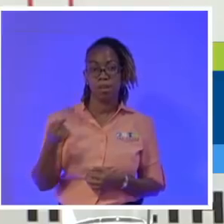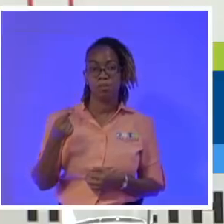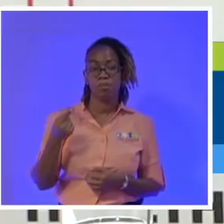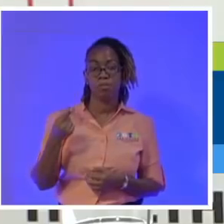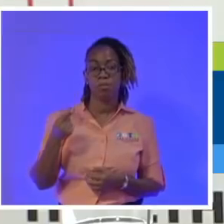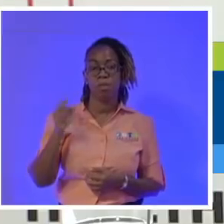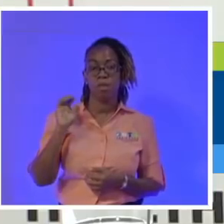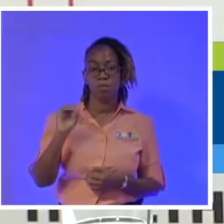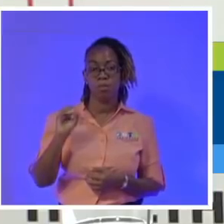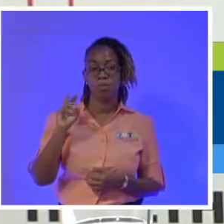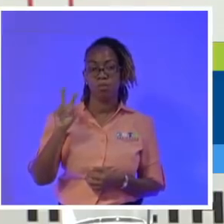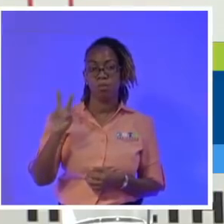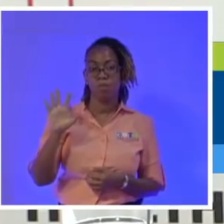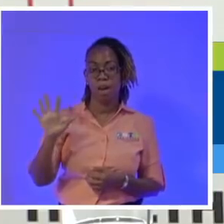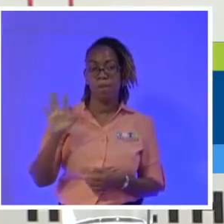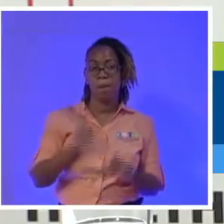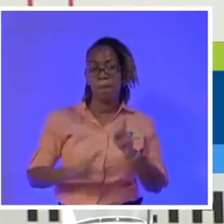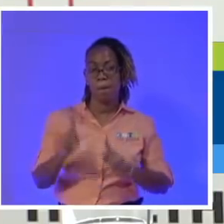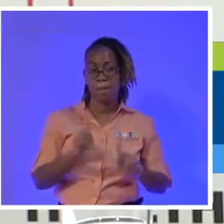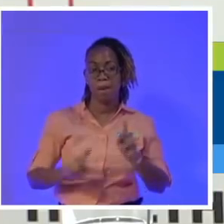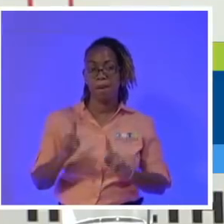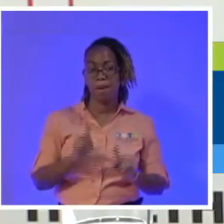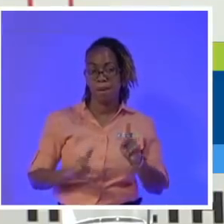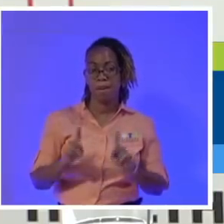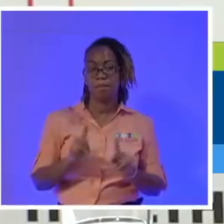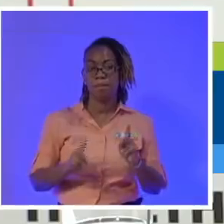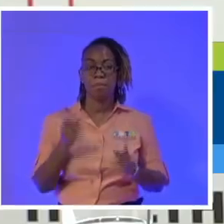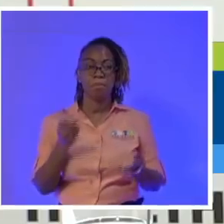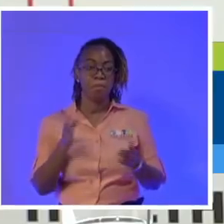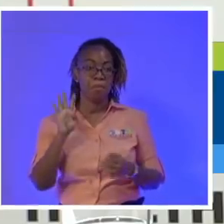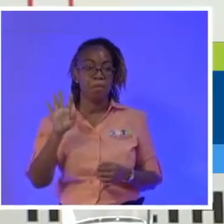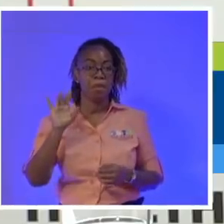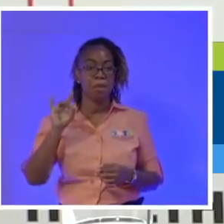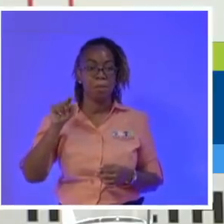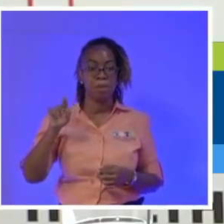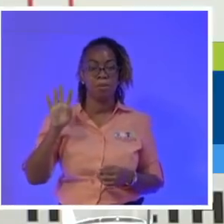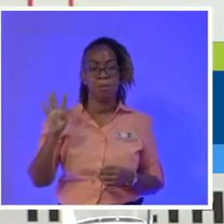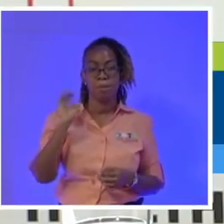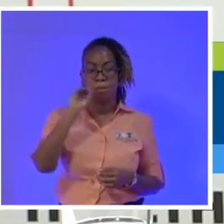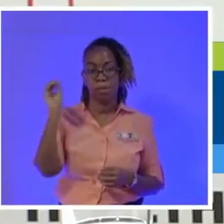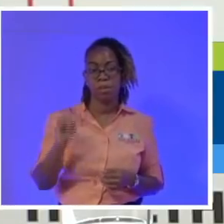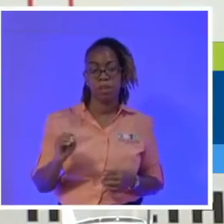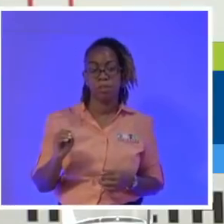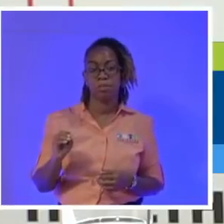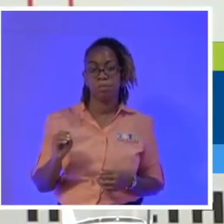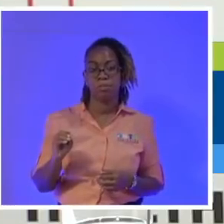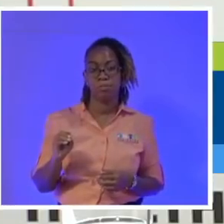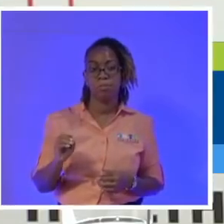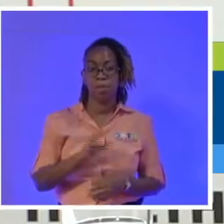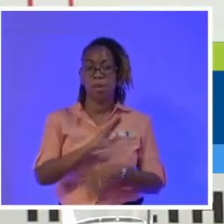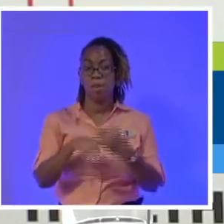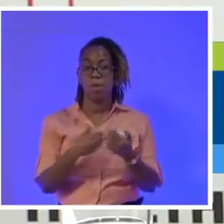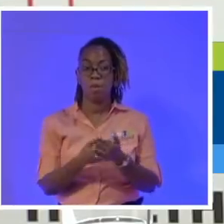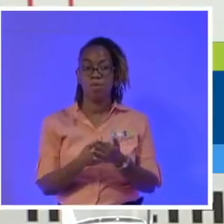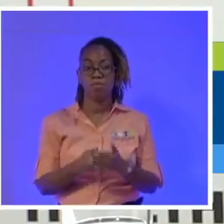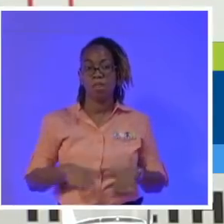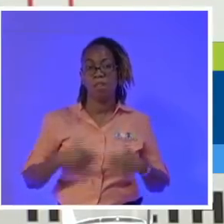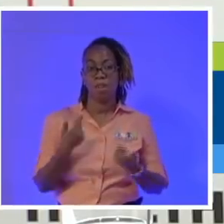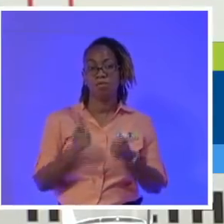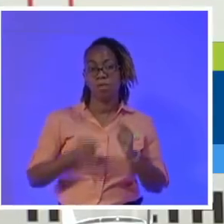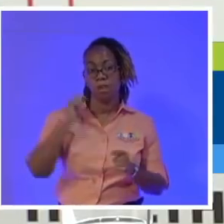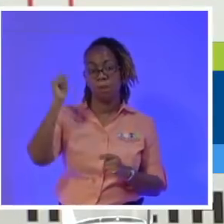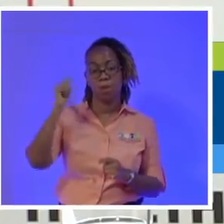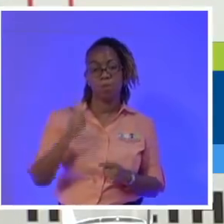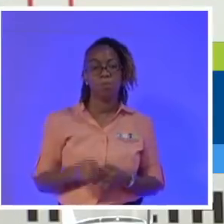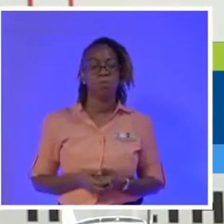677,025 persons, which represents about 48.4% of the population. So we are going up